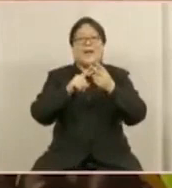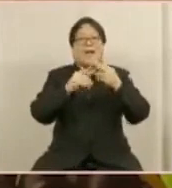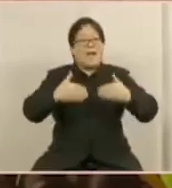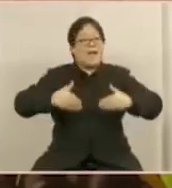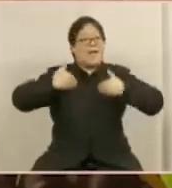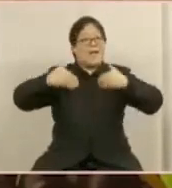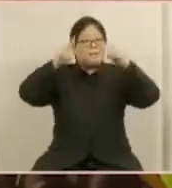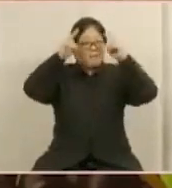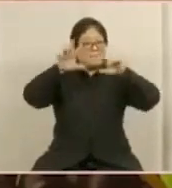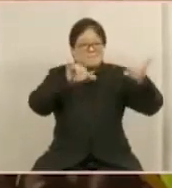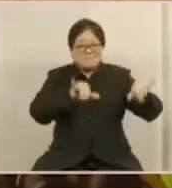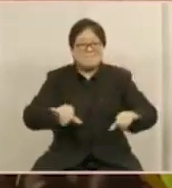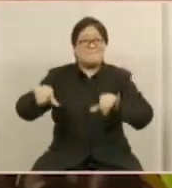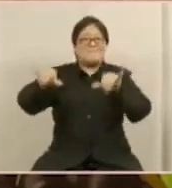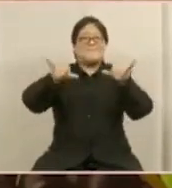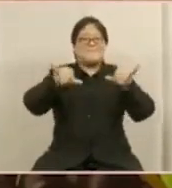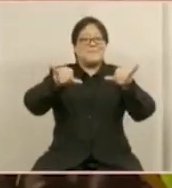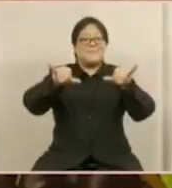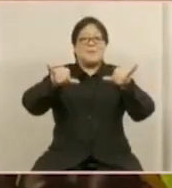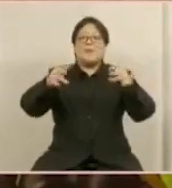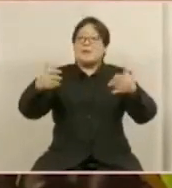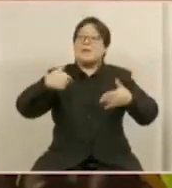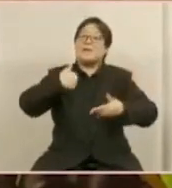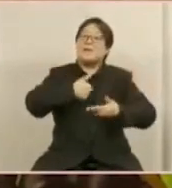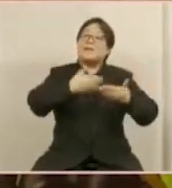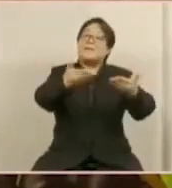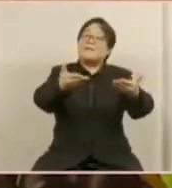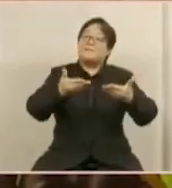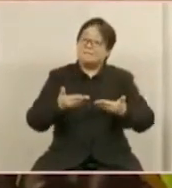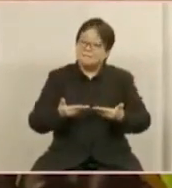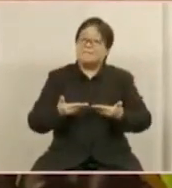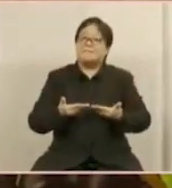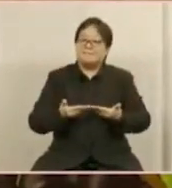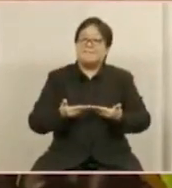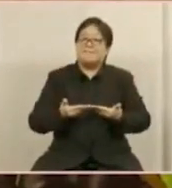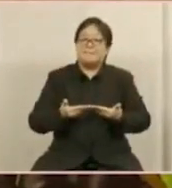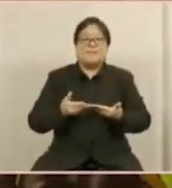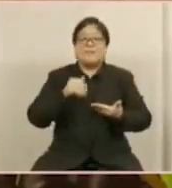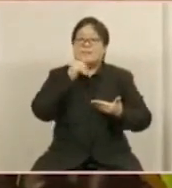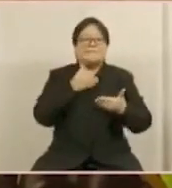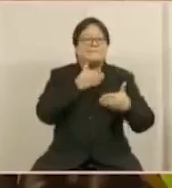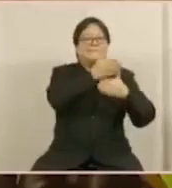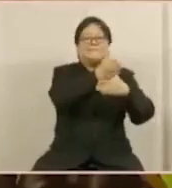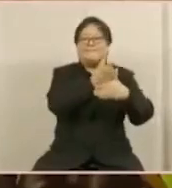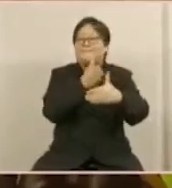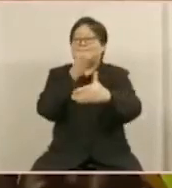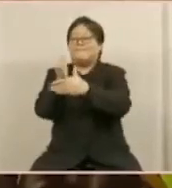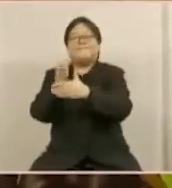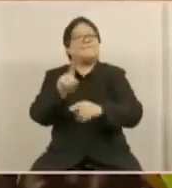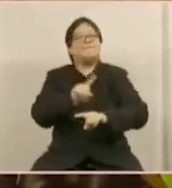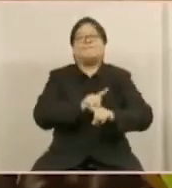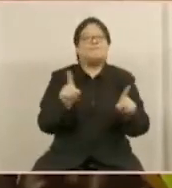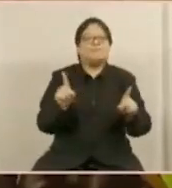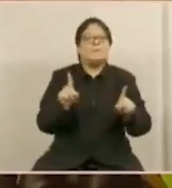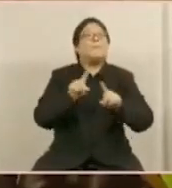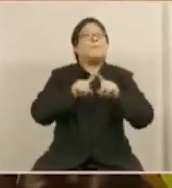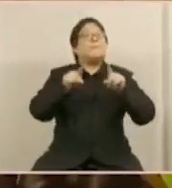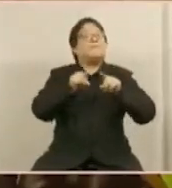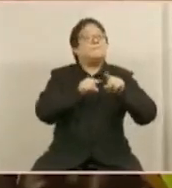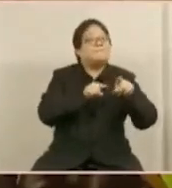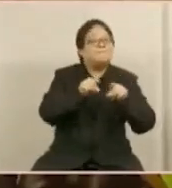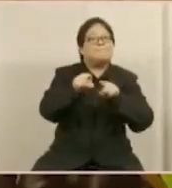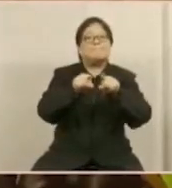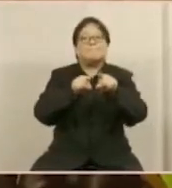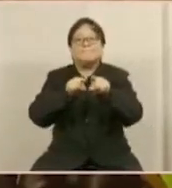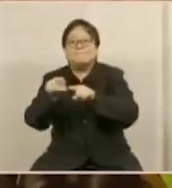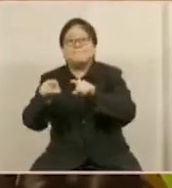prosperity. This means we welcome for them not to repel one another, but to compete in our region